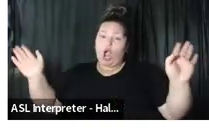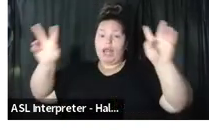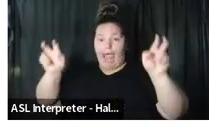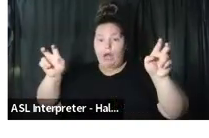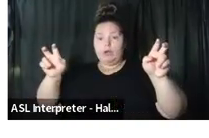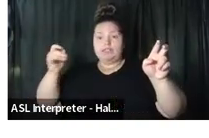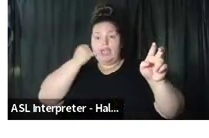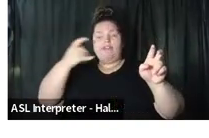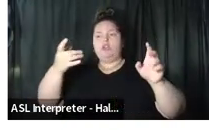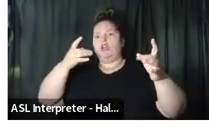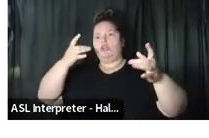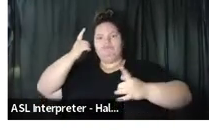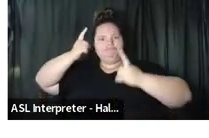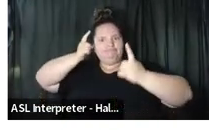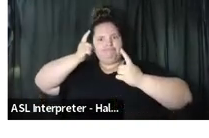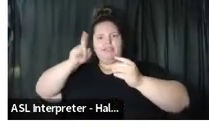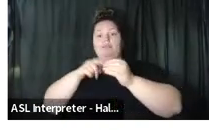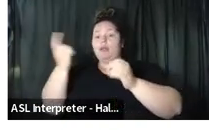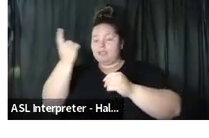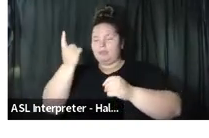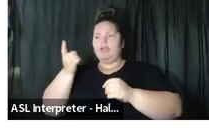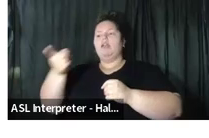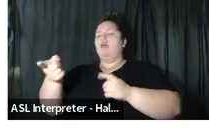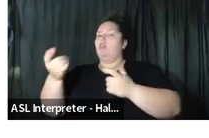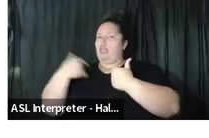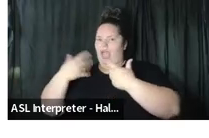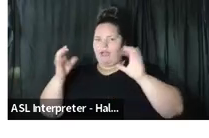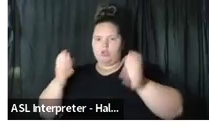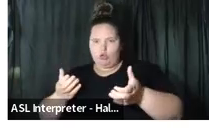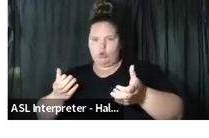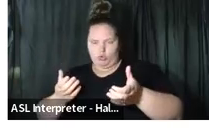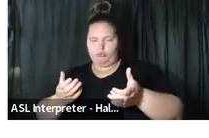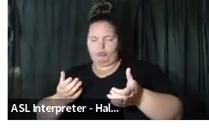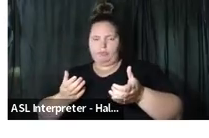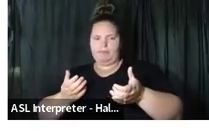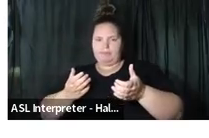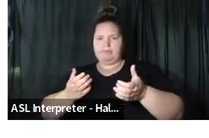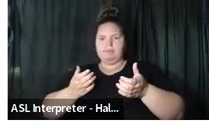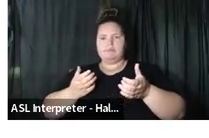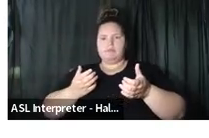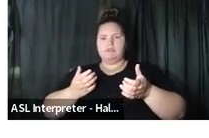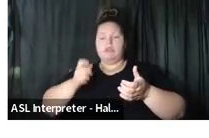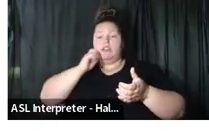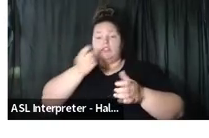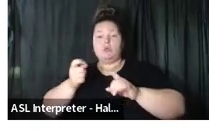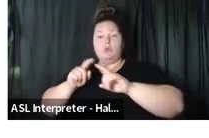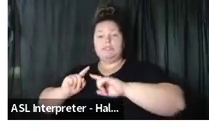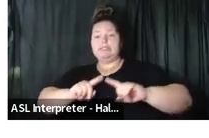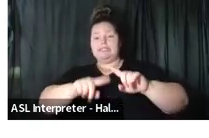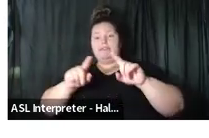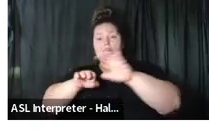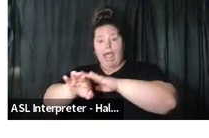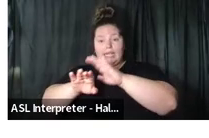if you're wondering about something, there's probably a group out there. And there's a lot of cool different access travel guides for people with